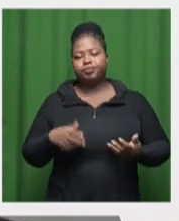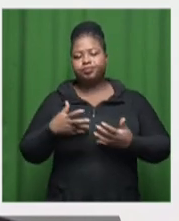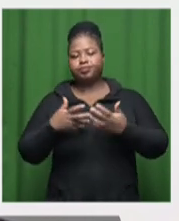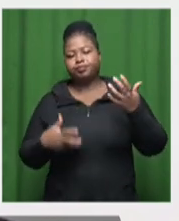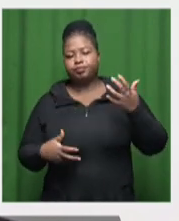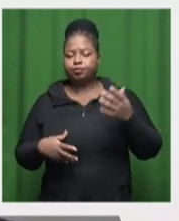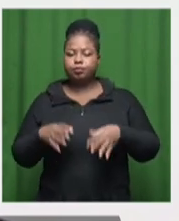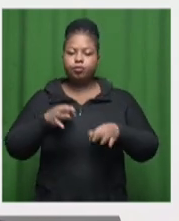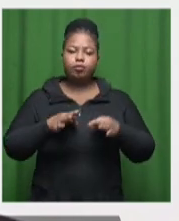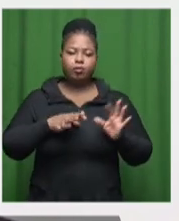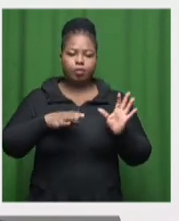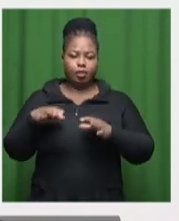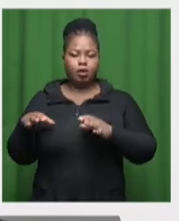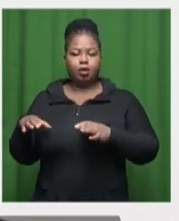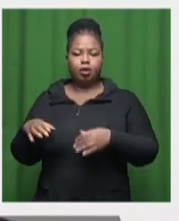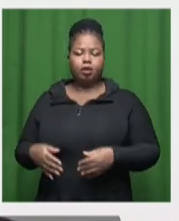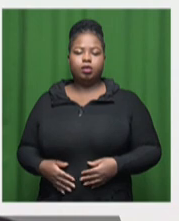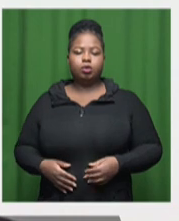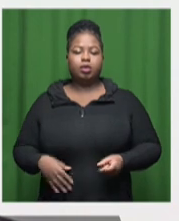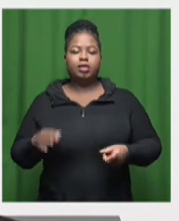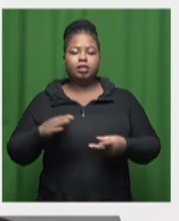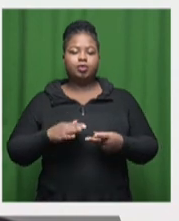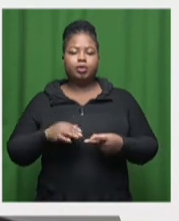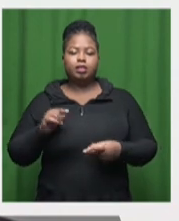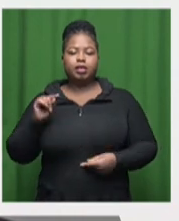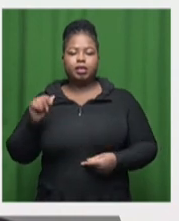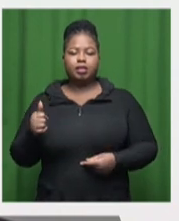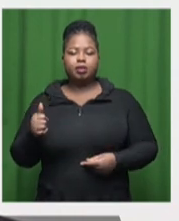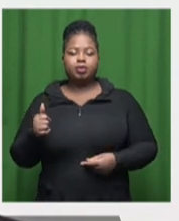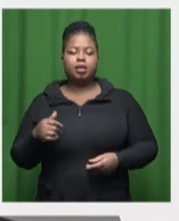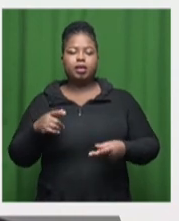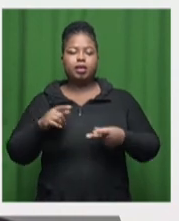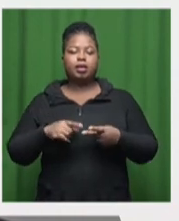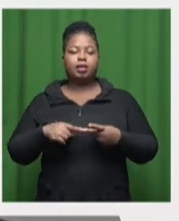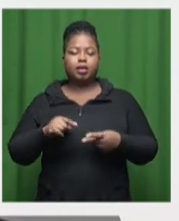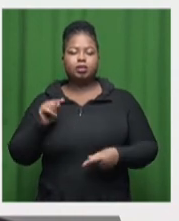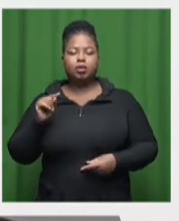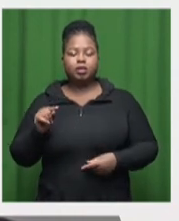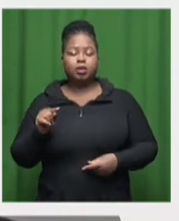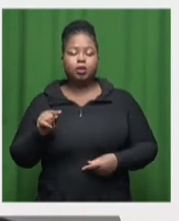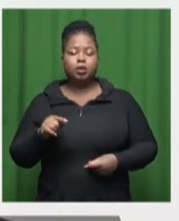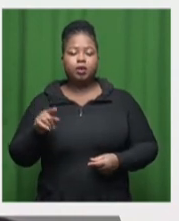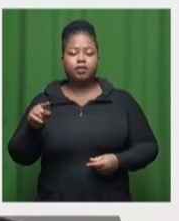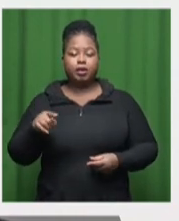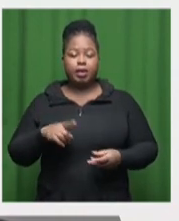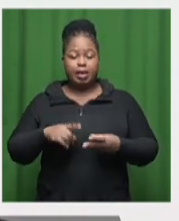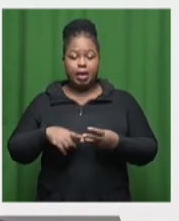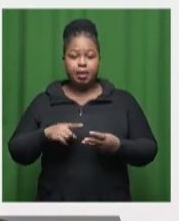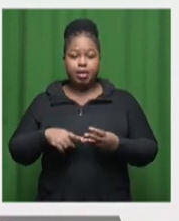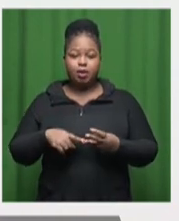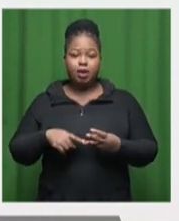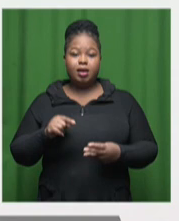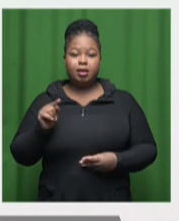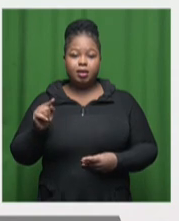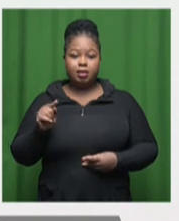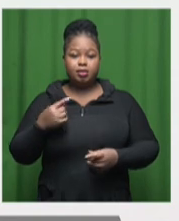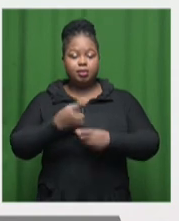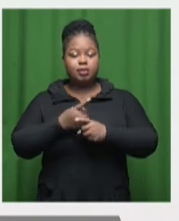with the political manifestos of these parties. So the question that have these parties managed to